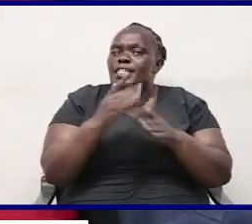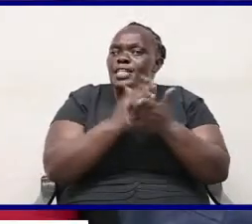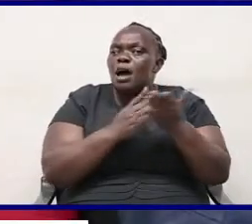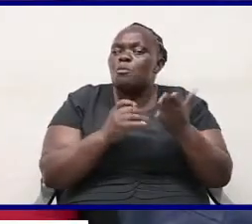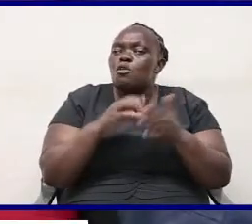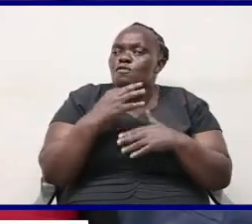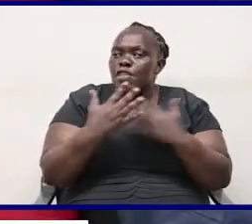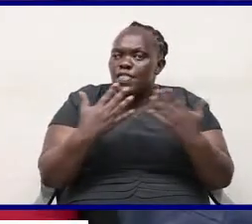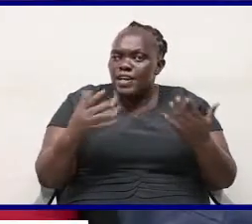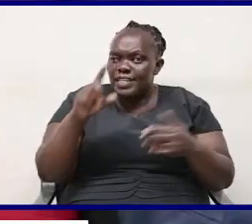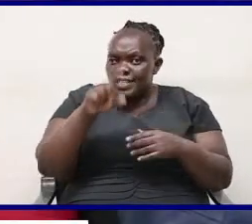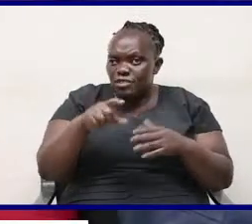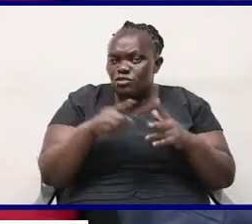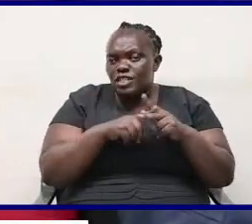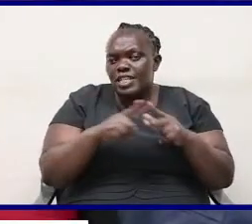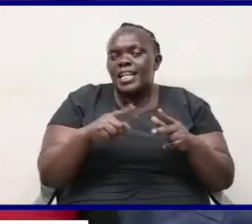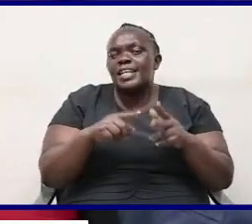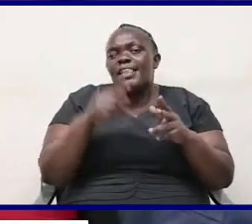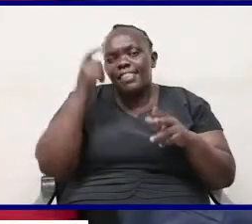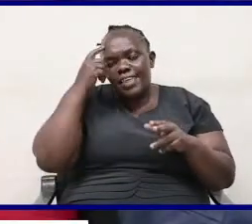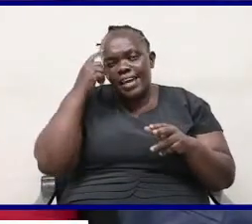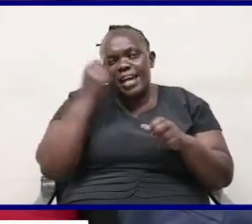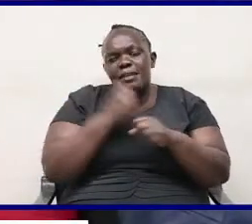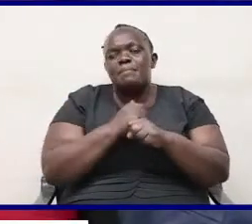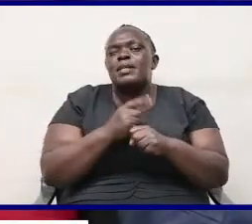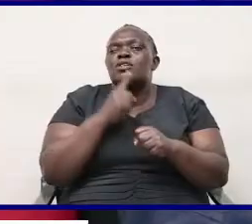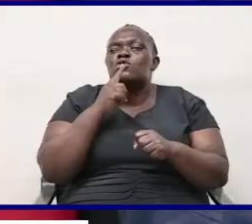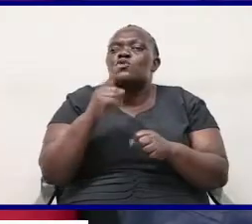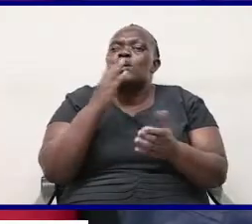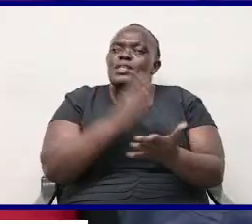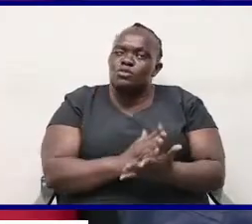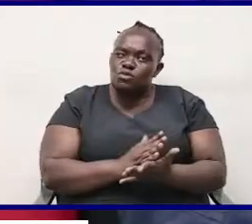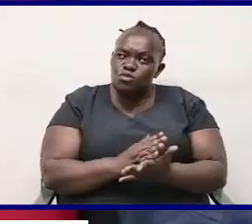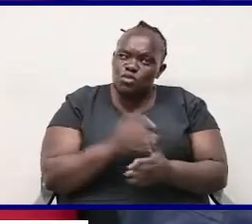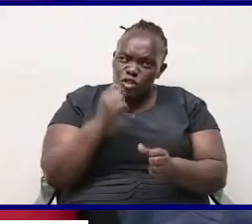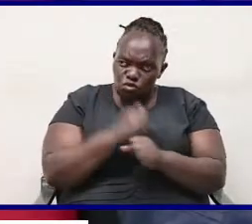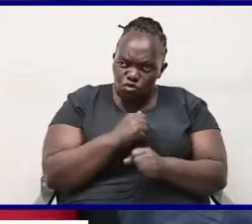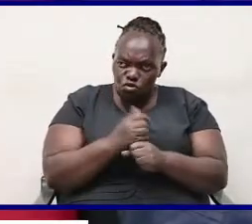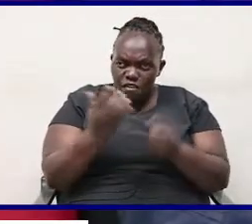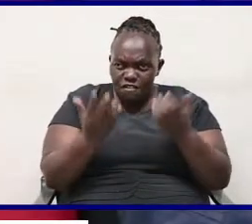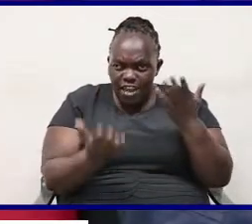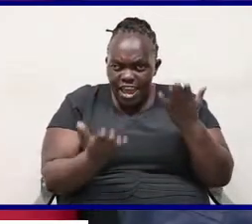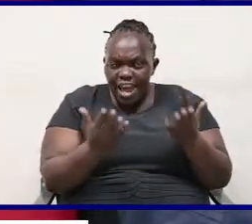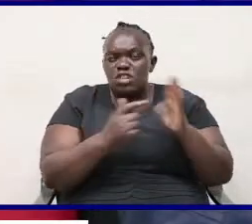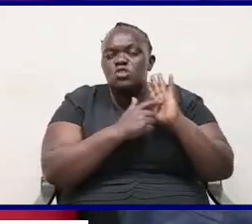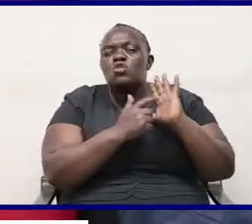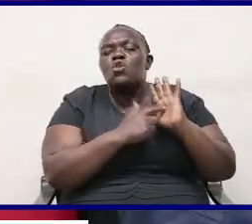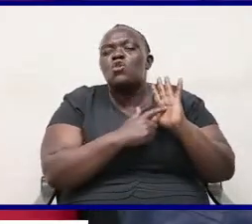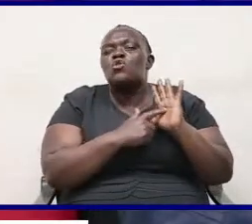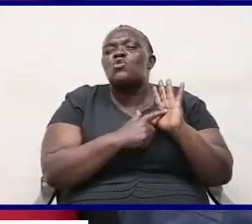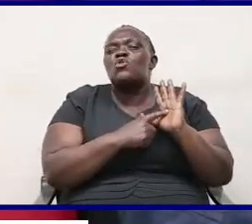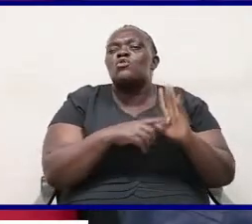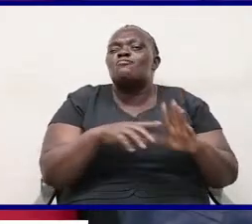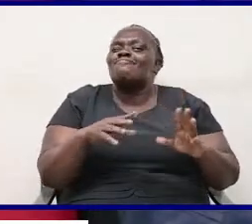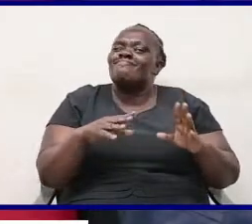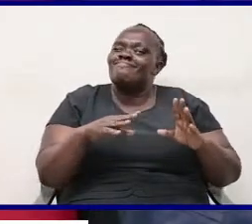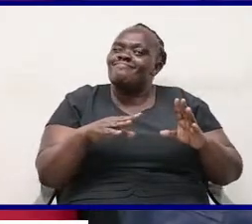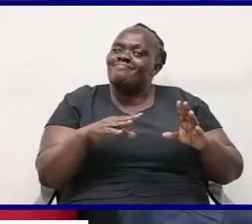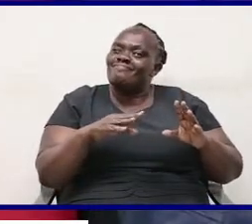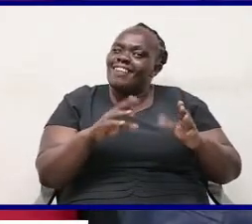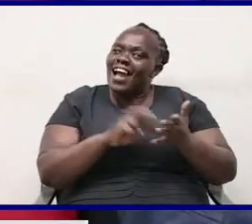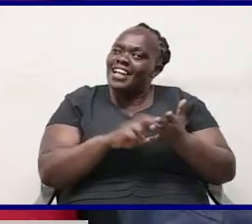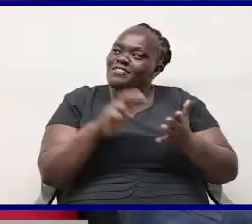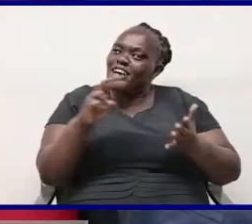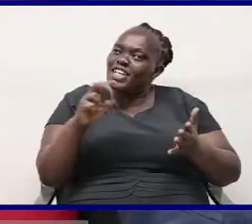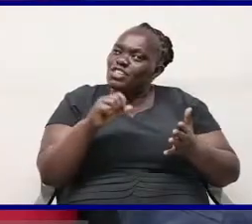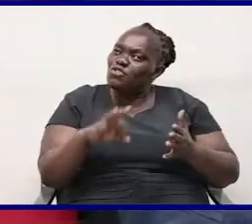of the things we now need to start thinking and ensuring that we do fairs that take